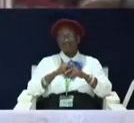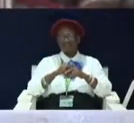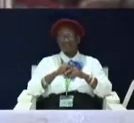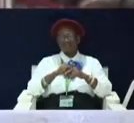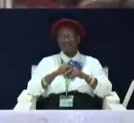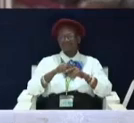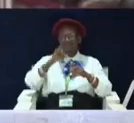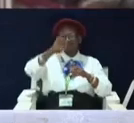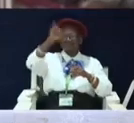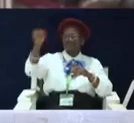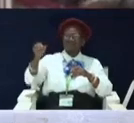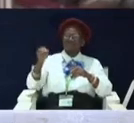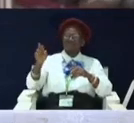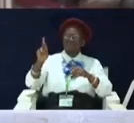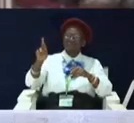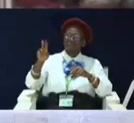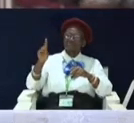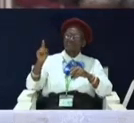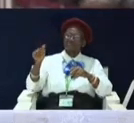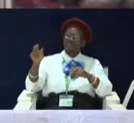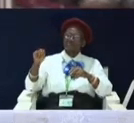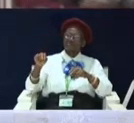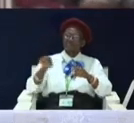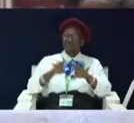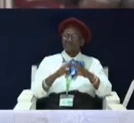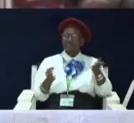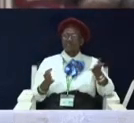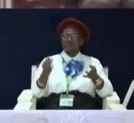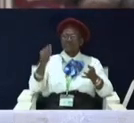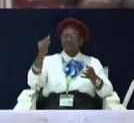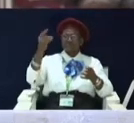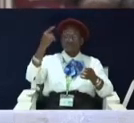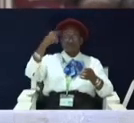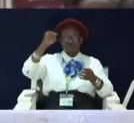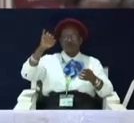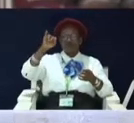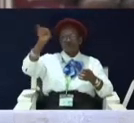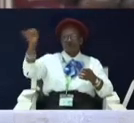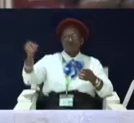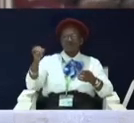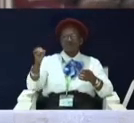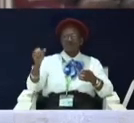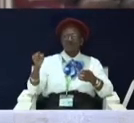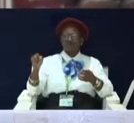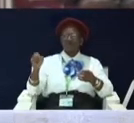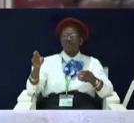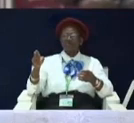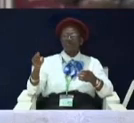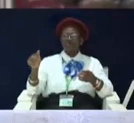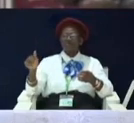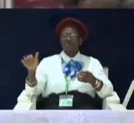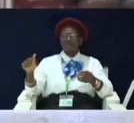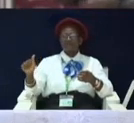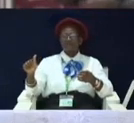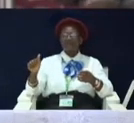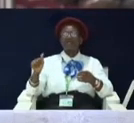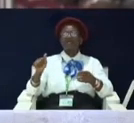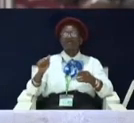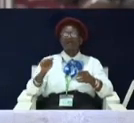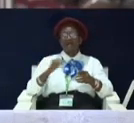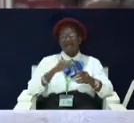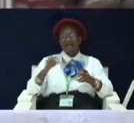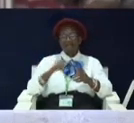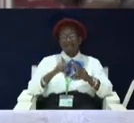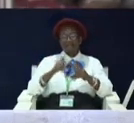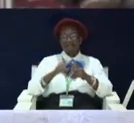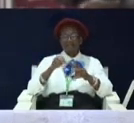Jordan opened for Joshua. Jordan ikpinya fun Joshua. And then in 2 Kings chapter 2 verse 8. Ni